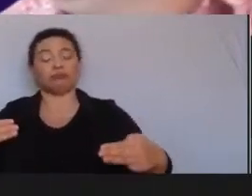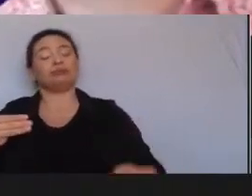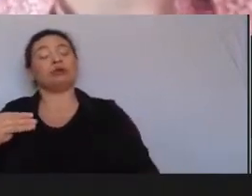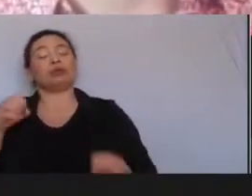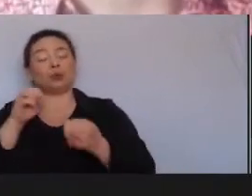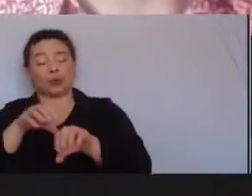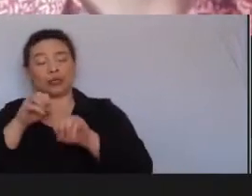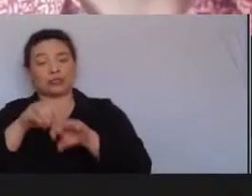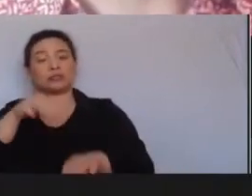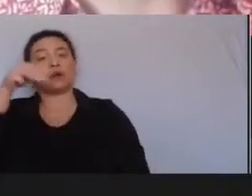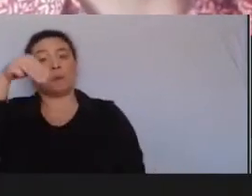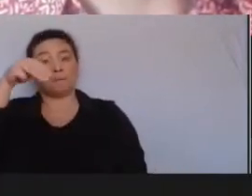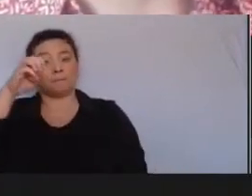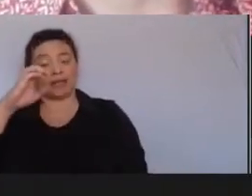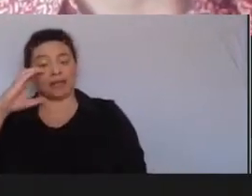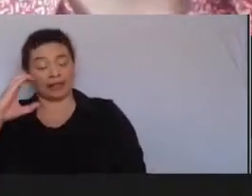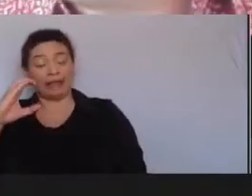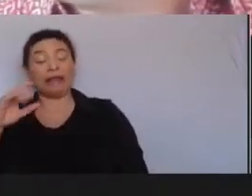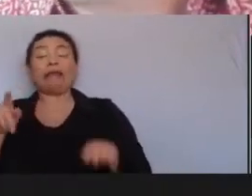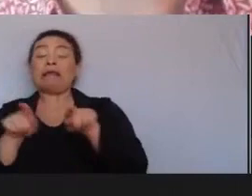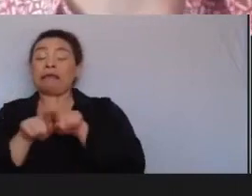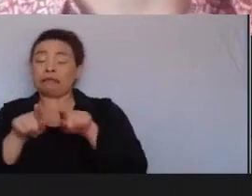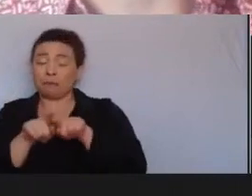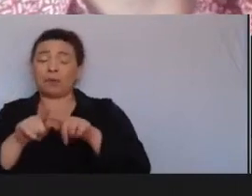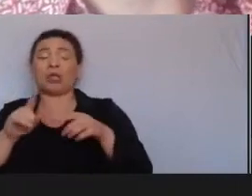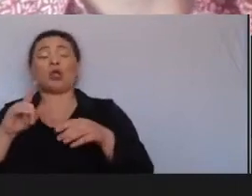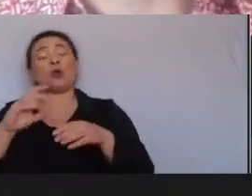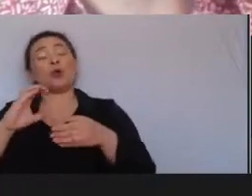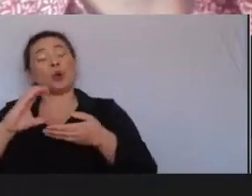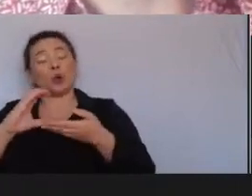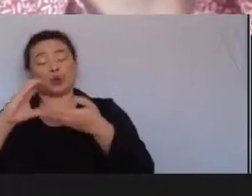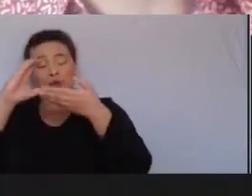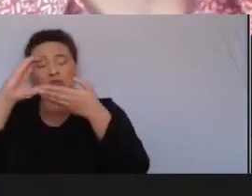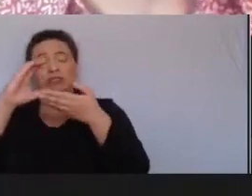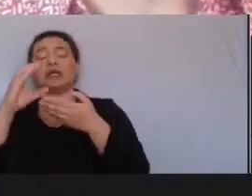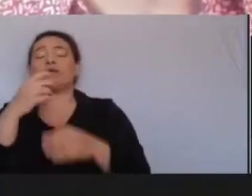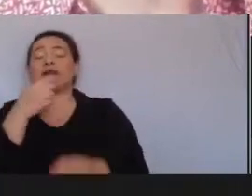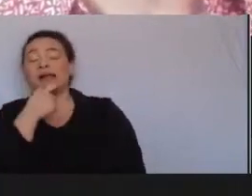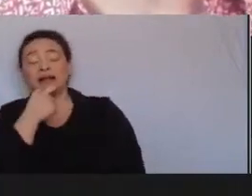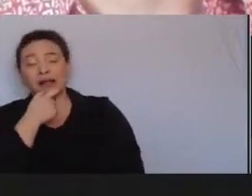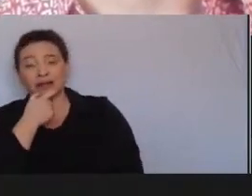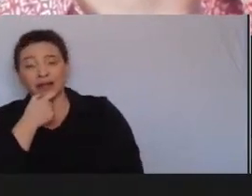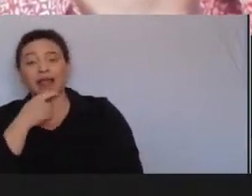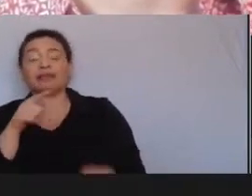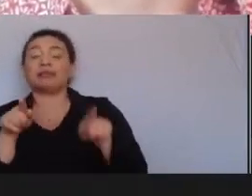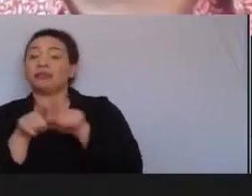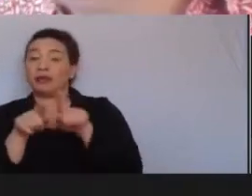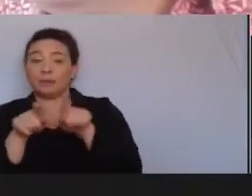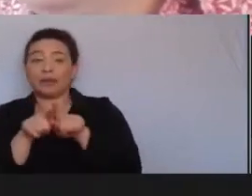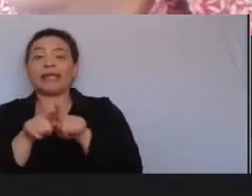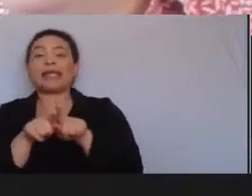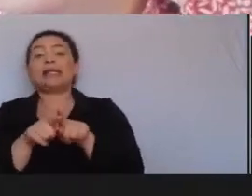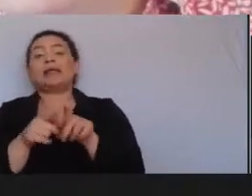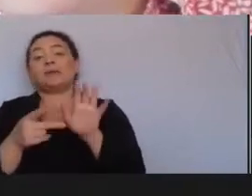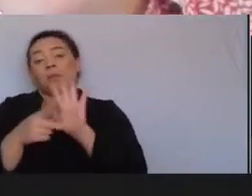British Council Americas channel. Okay? So it's up to you now, Graham.